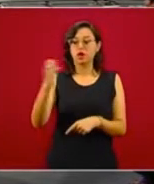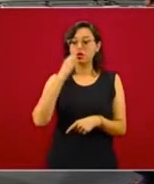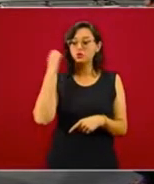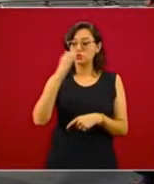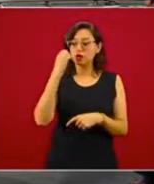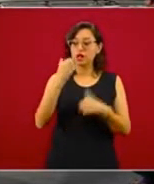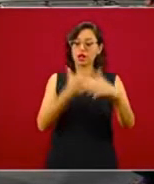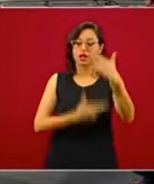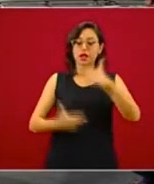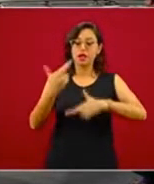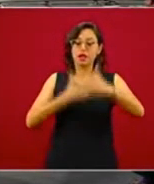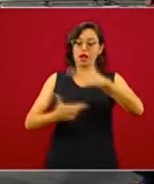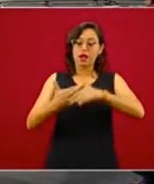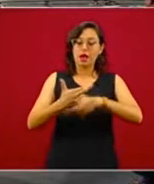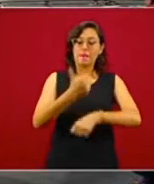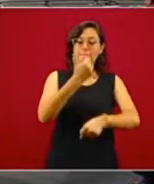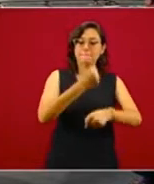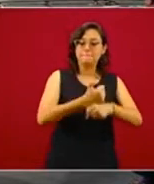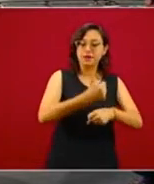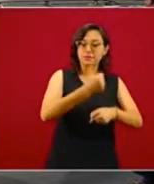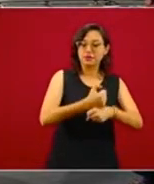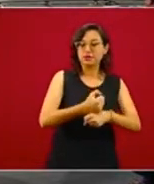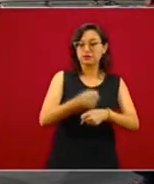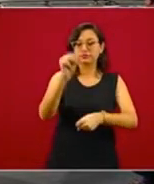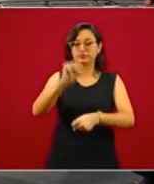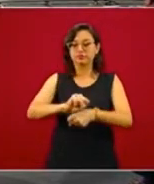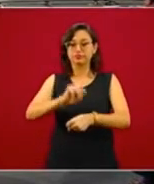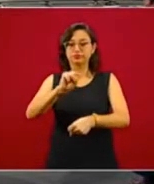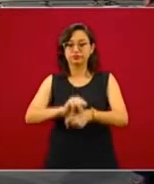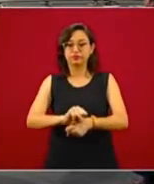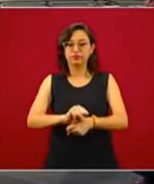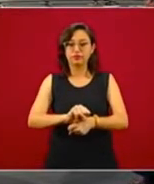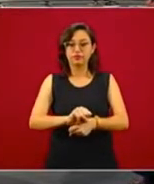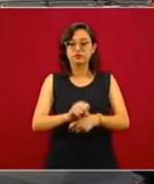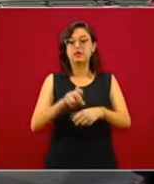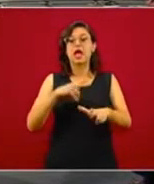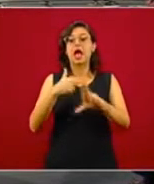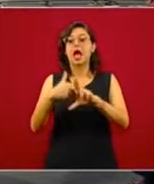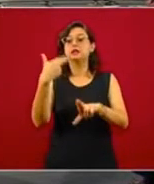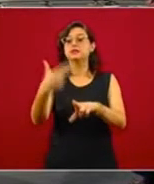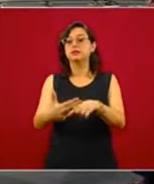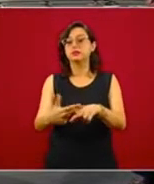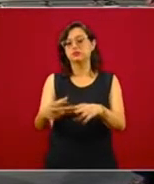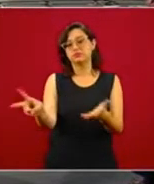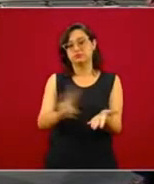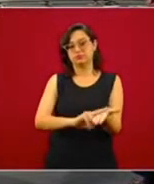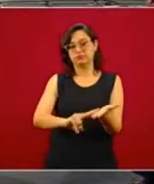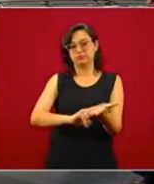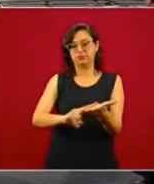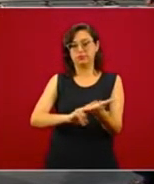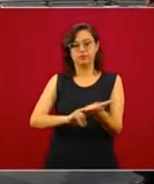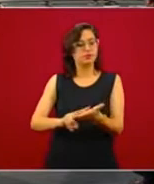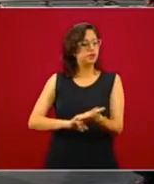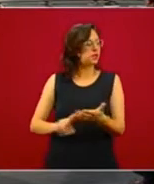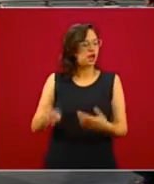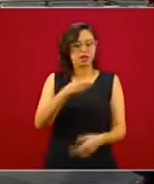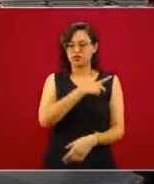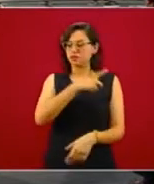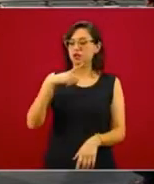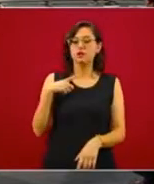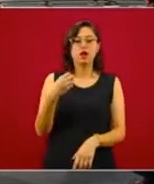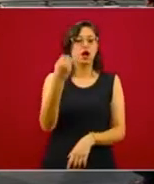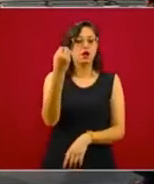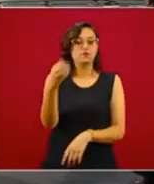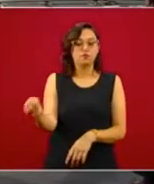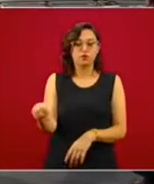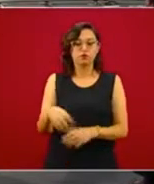school in basic education is going to be whenever we reach the green